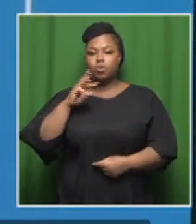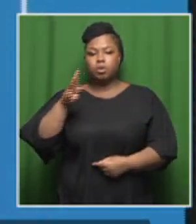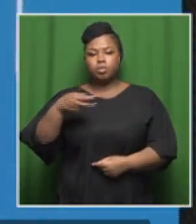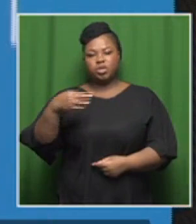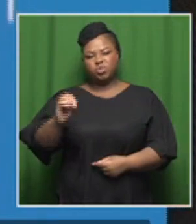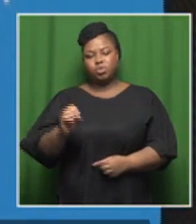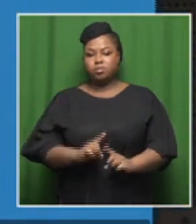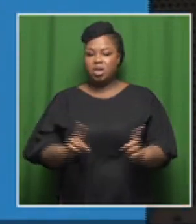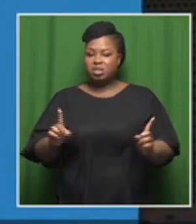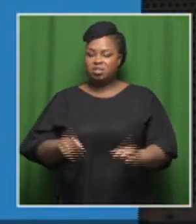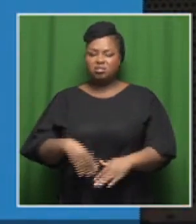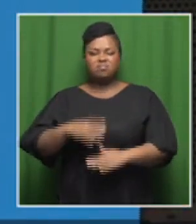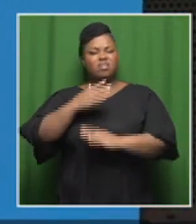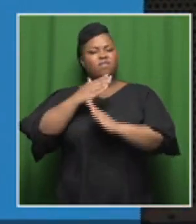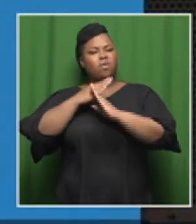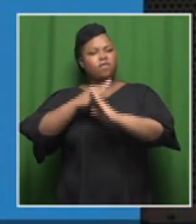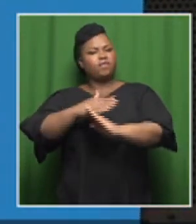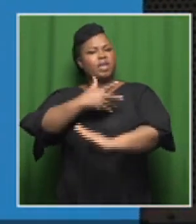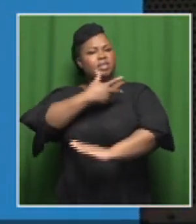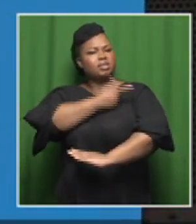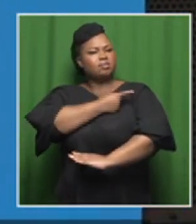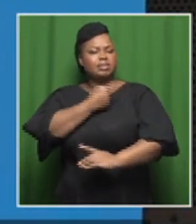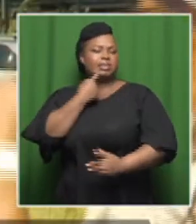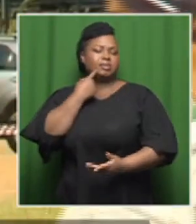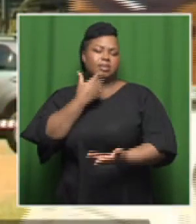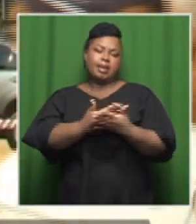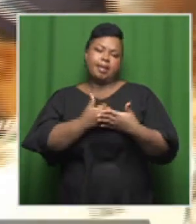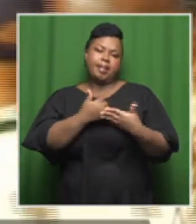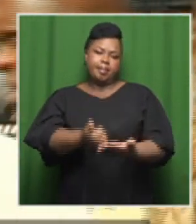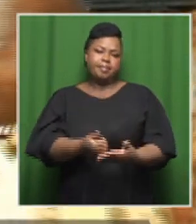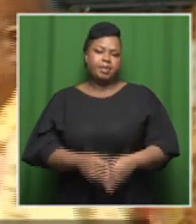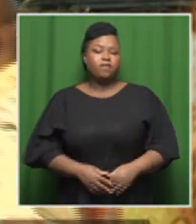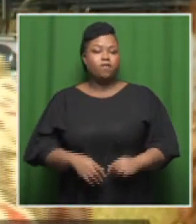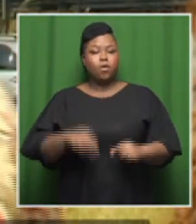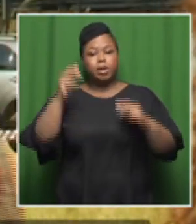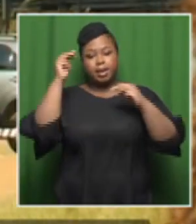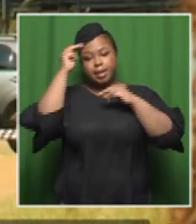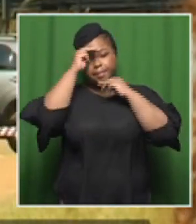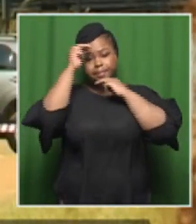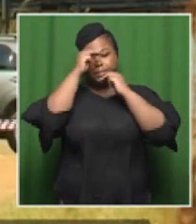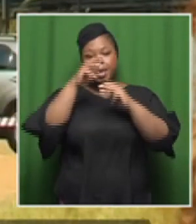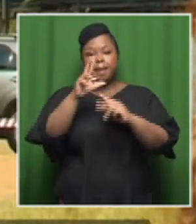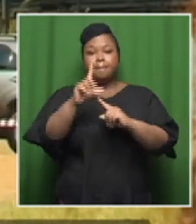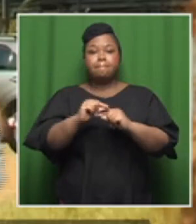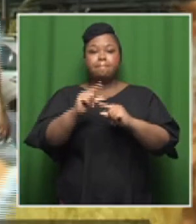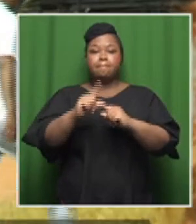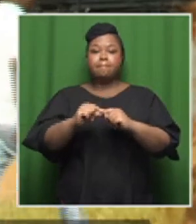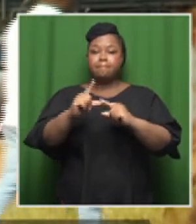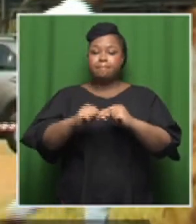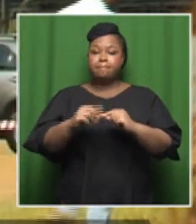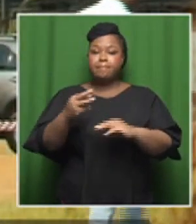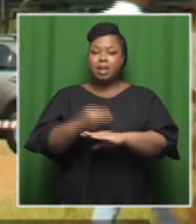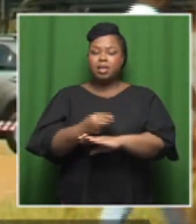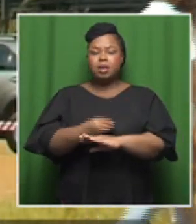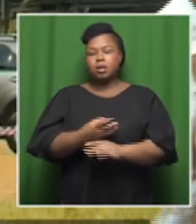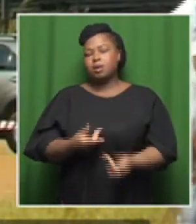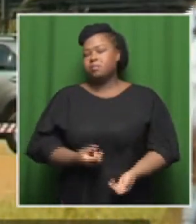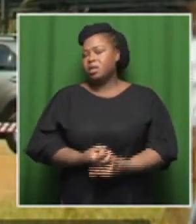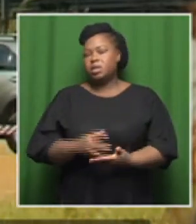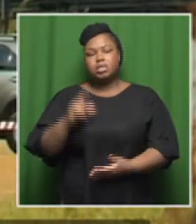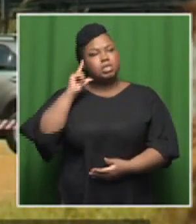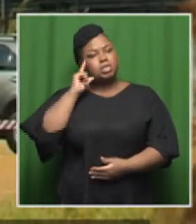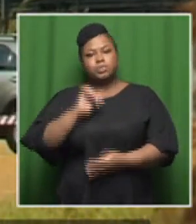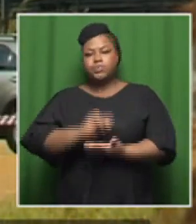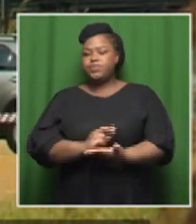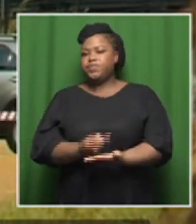simple vaccine can make a difference. Number one is, for example, malaria. Malaria still, to me, gives a really sleepless night.